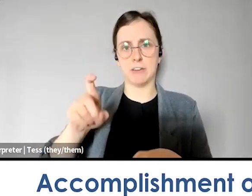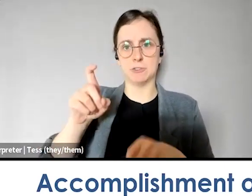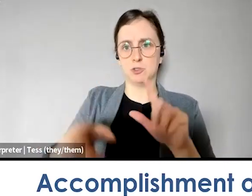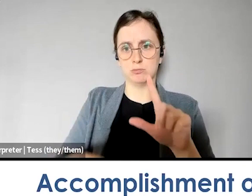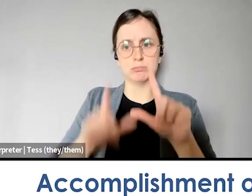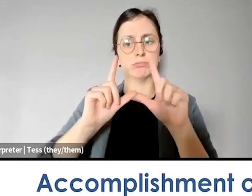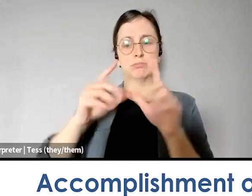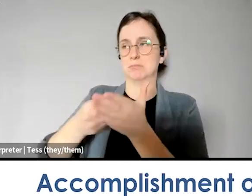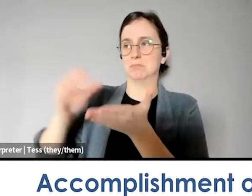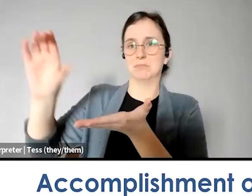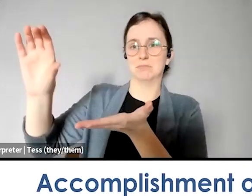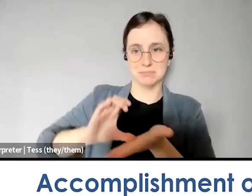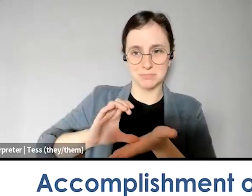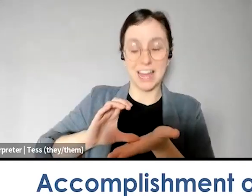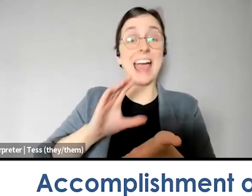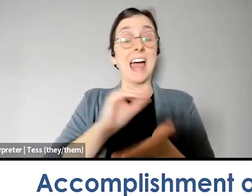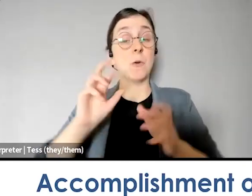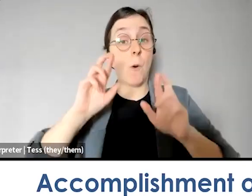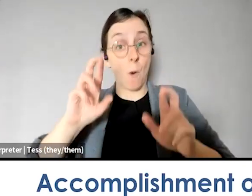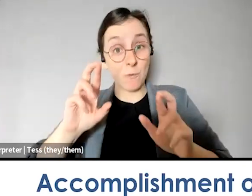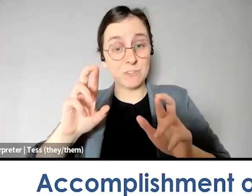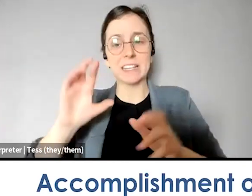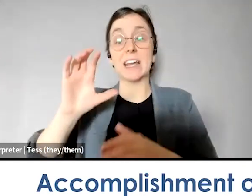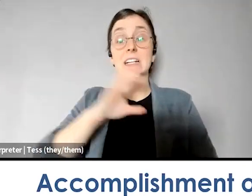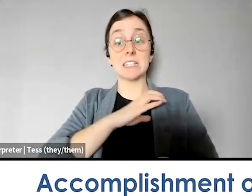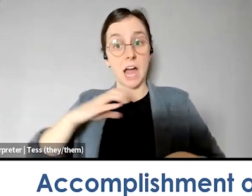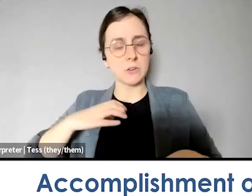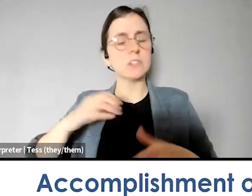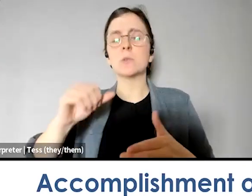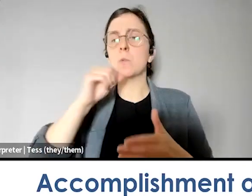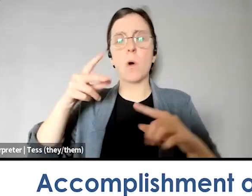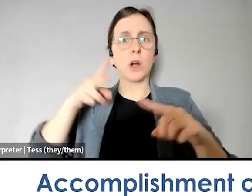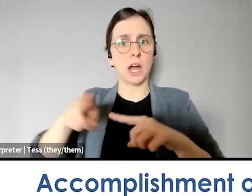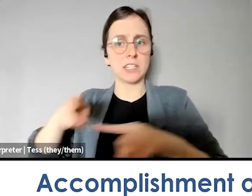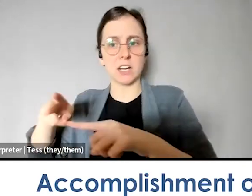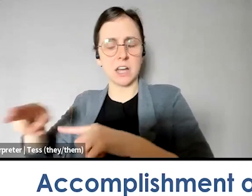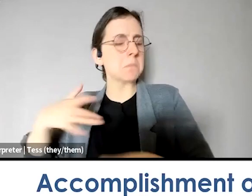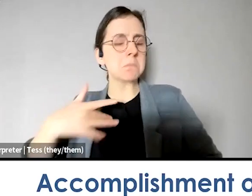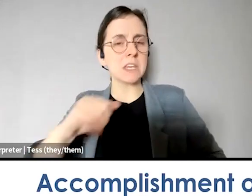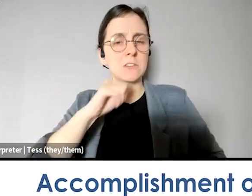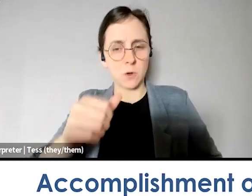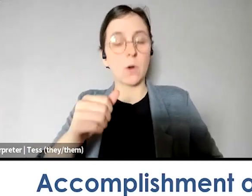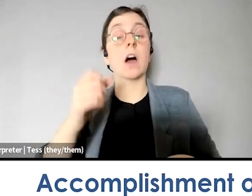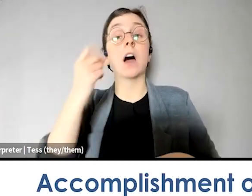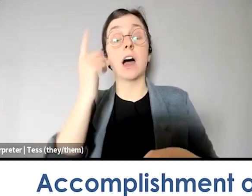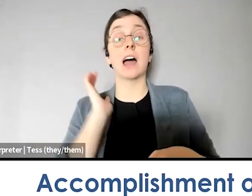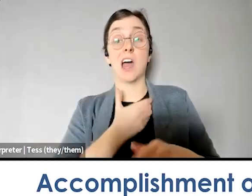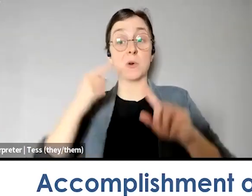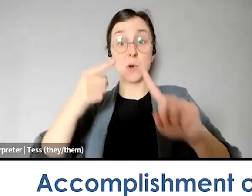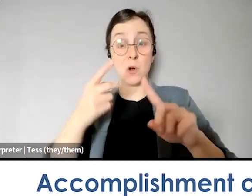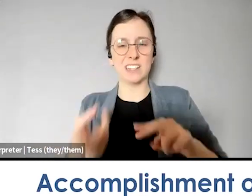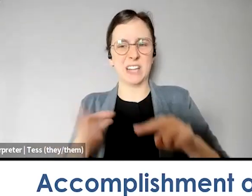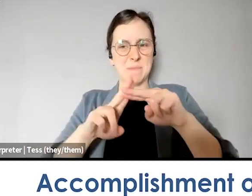hope. And then you try to build on that and get even more, right? So last year, the block grant went over the $1